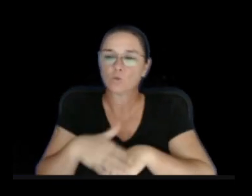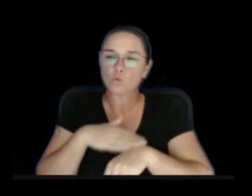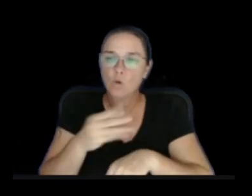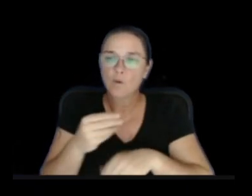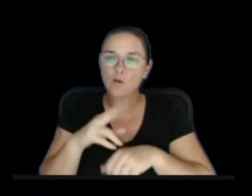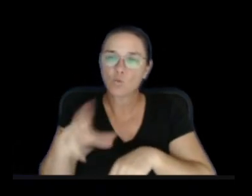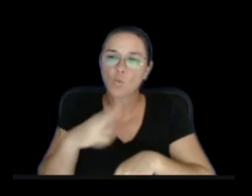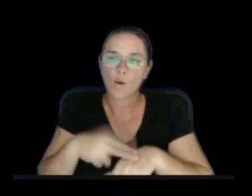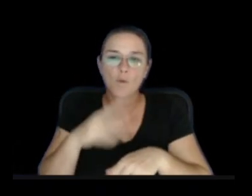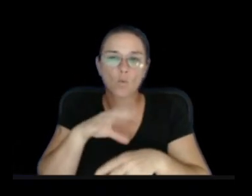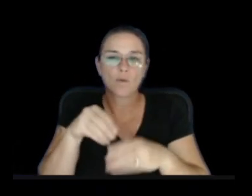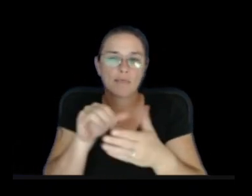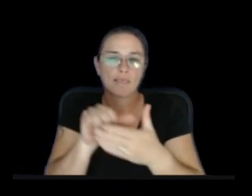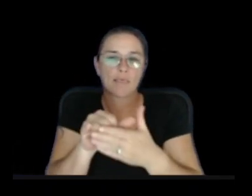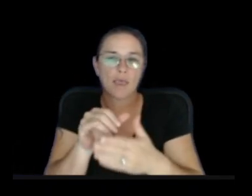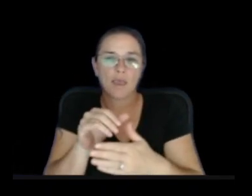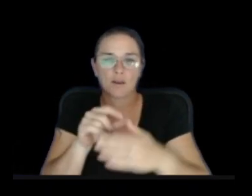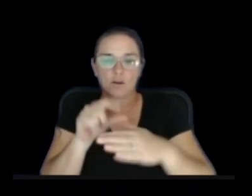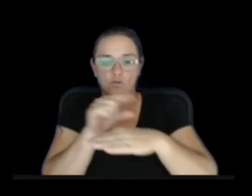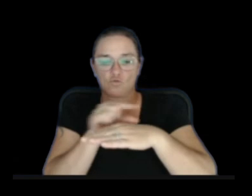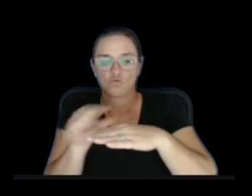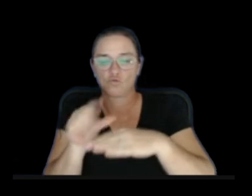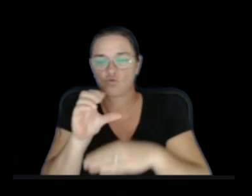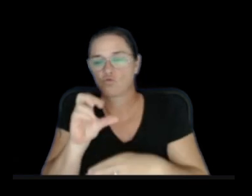volcanic crust within the mountain.